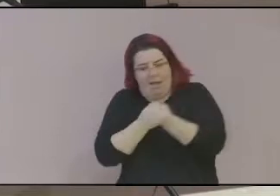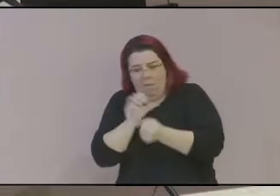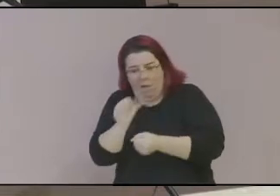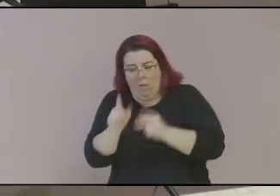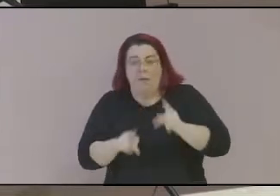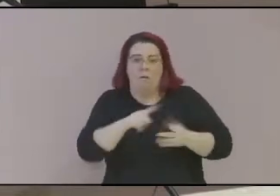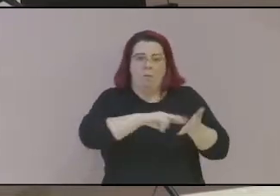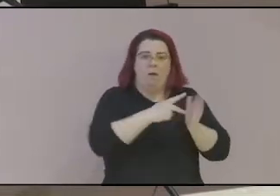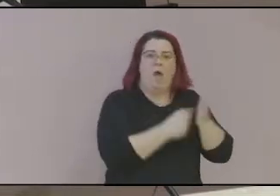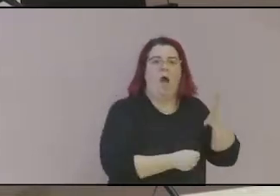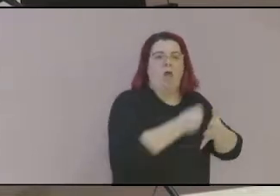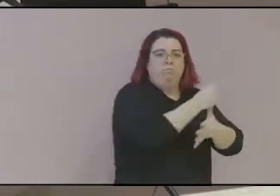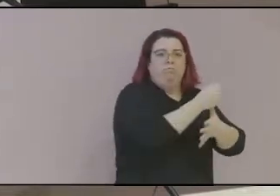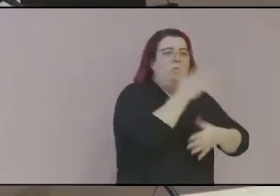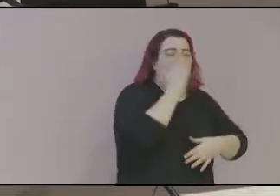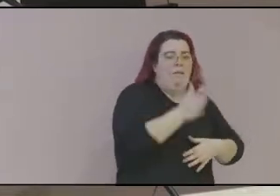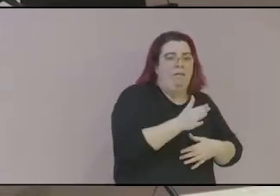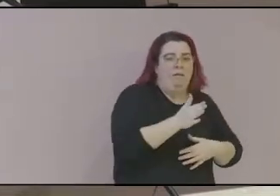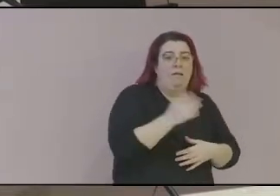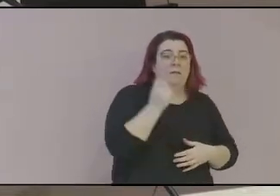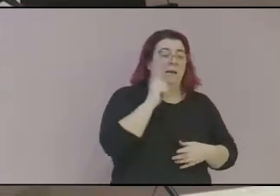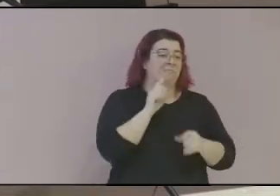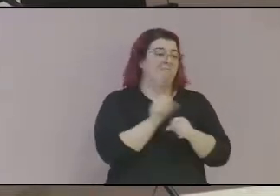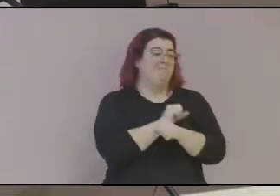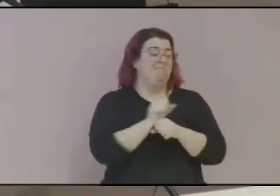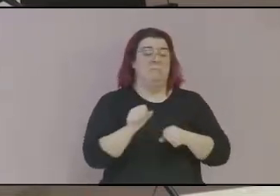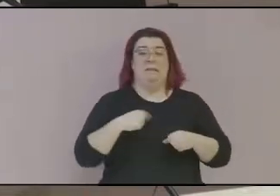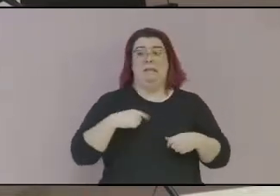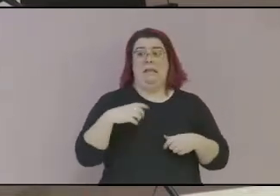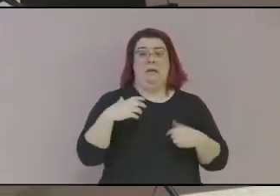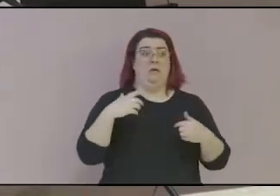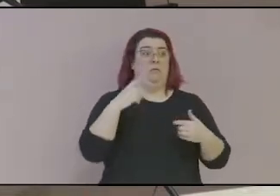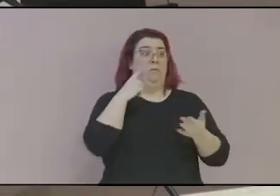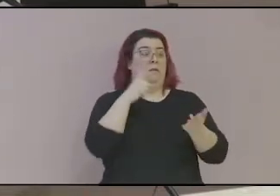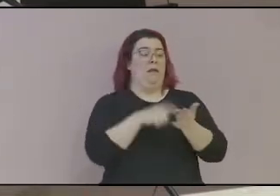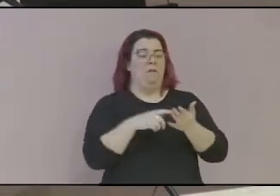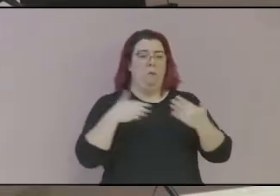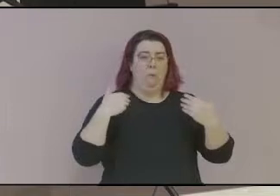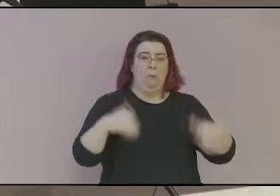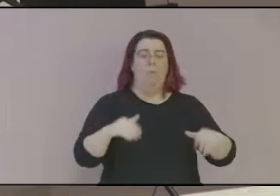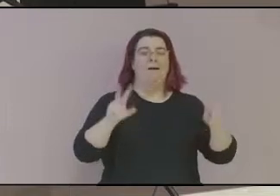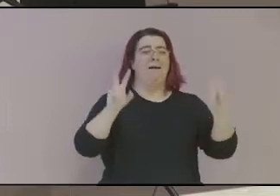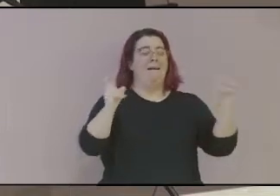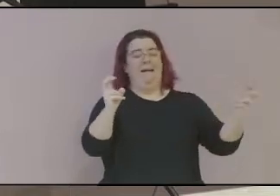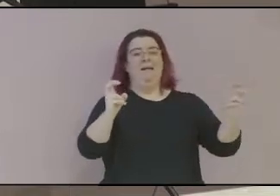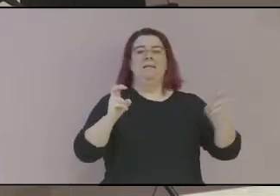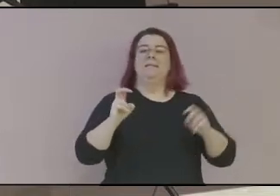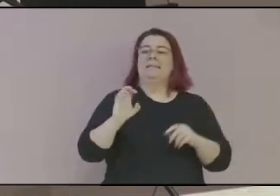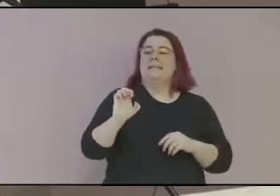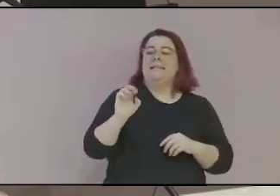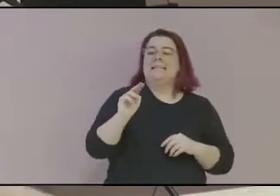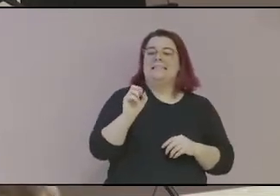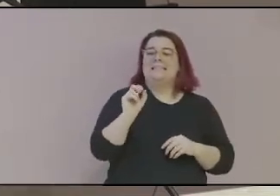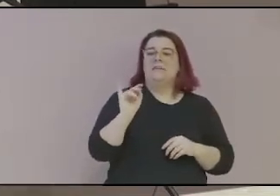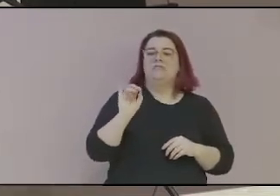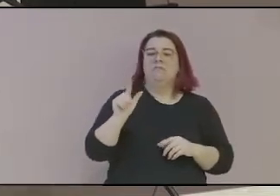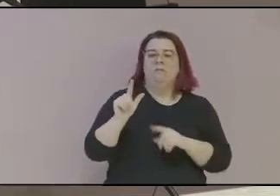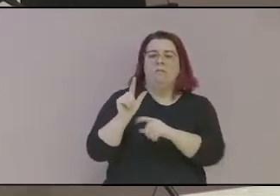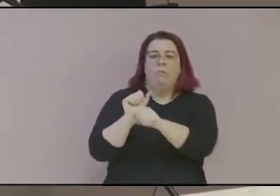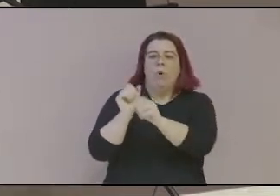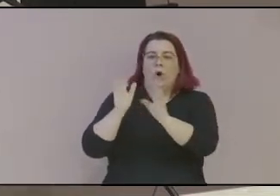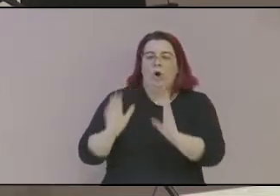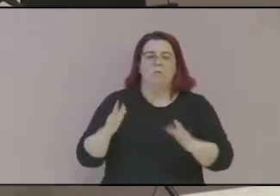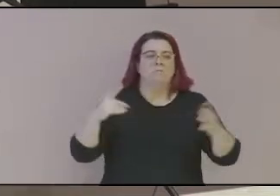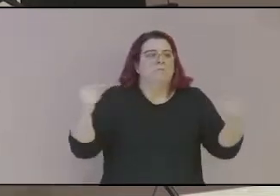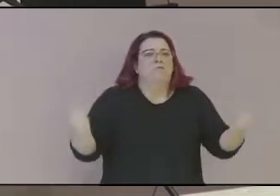that there were too many essential workers involved in healthcare, nurses, cleaners, food servers, administrators, to